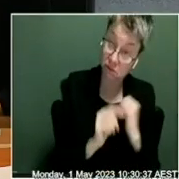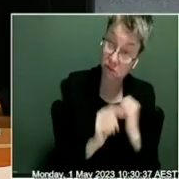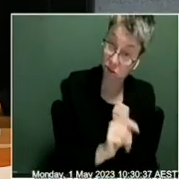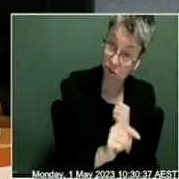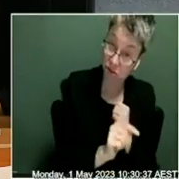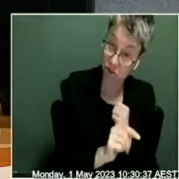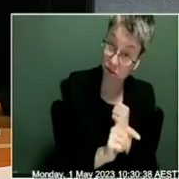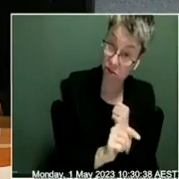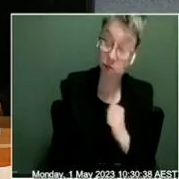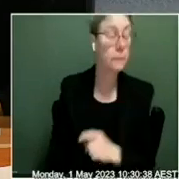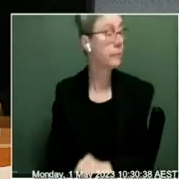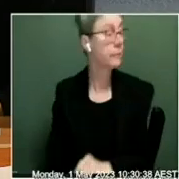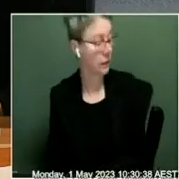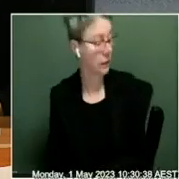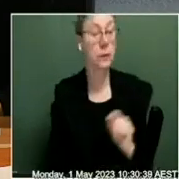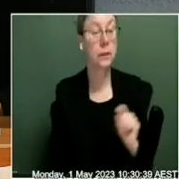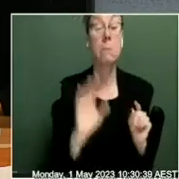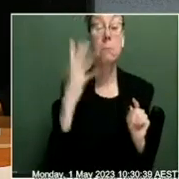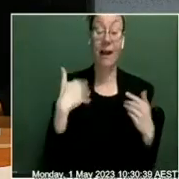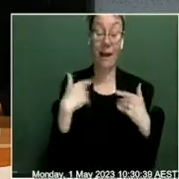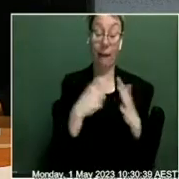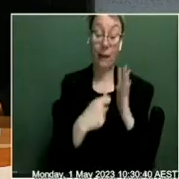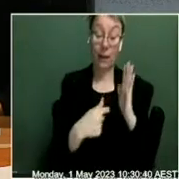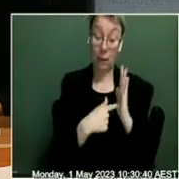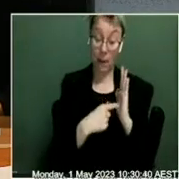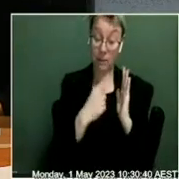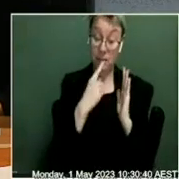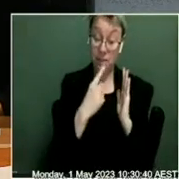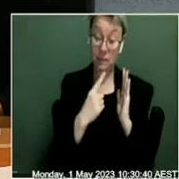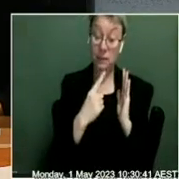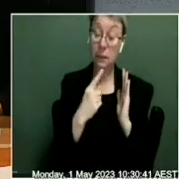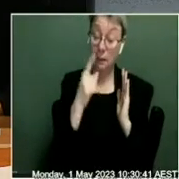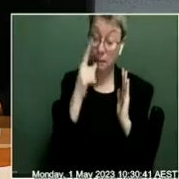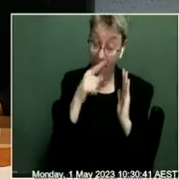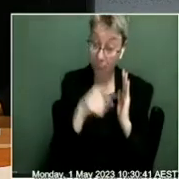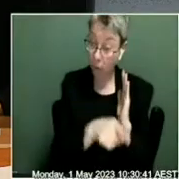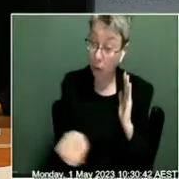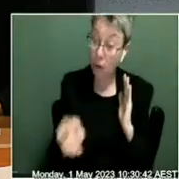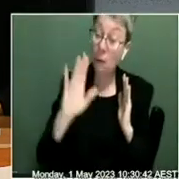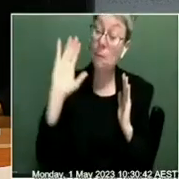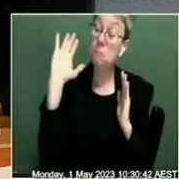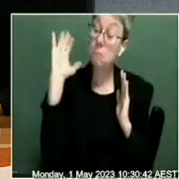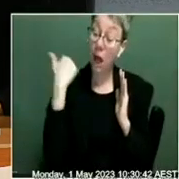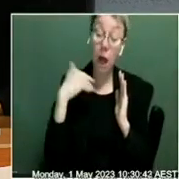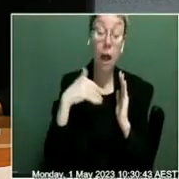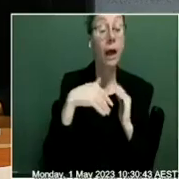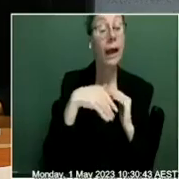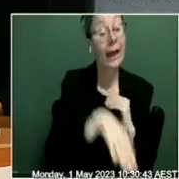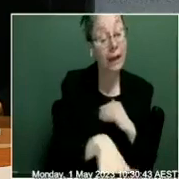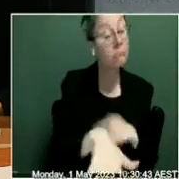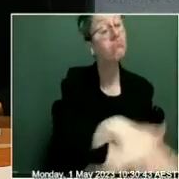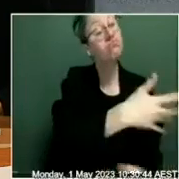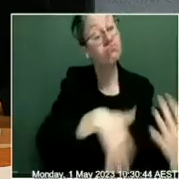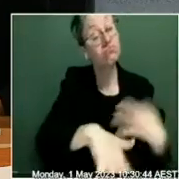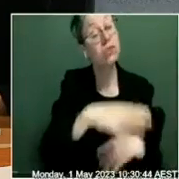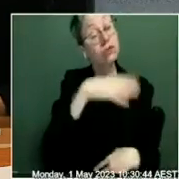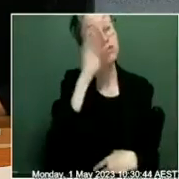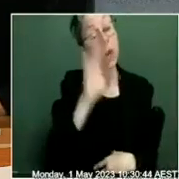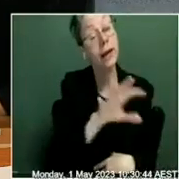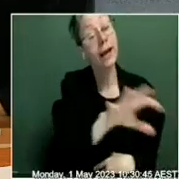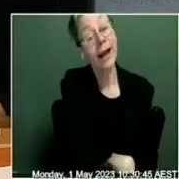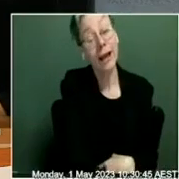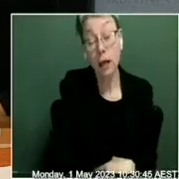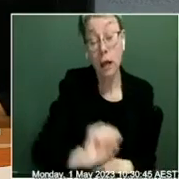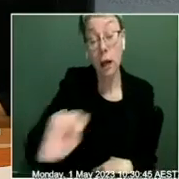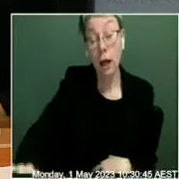to public intoxication. Yes. And implicit in that that apology is an acceptance that